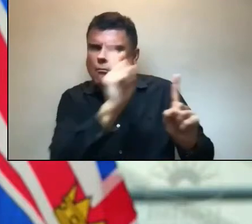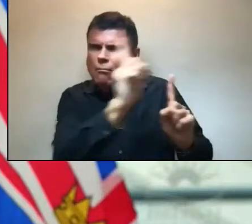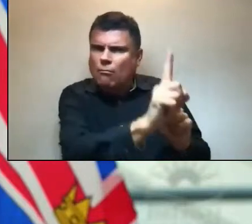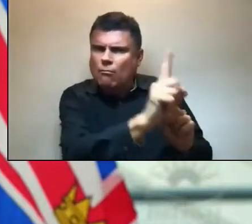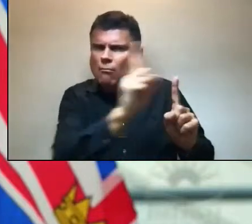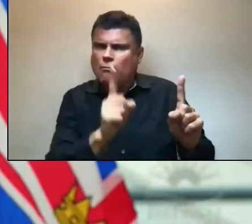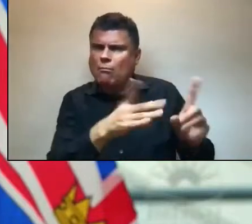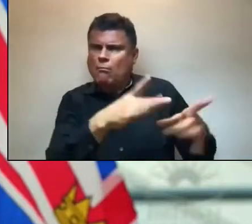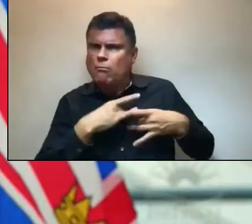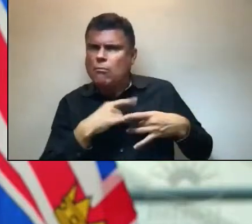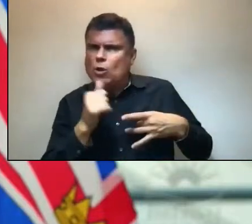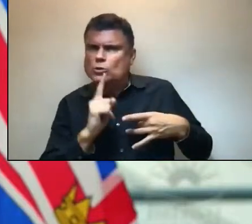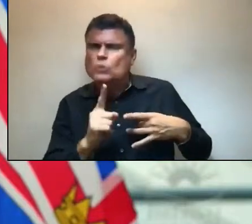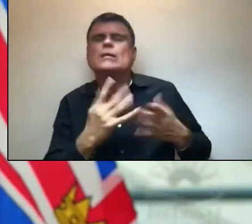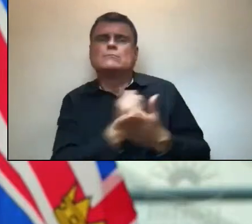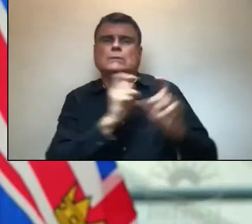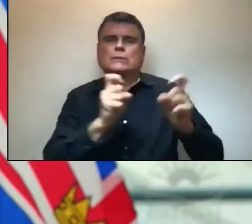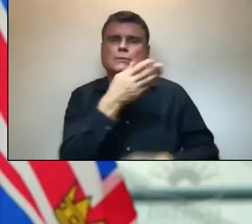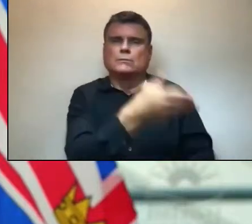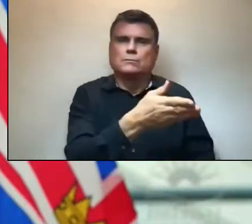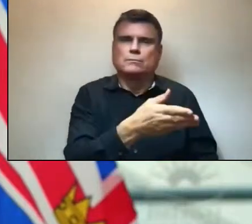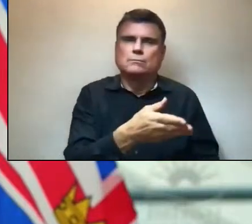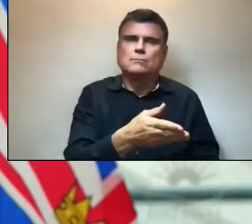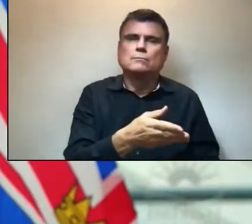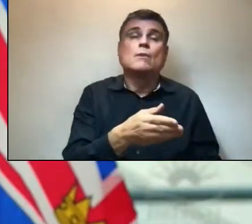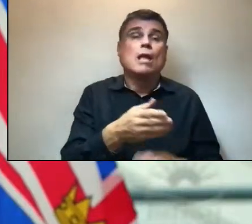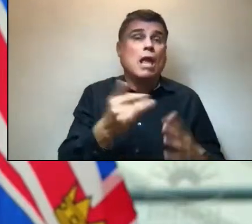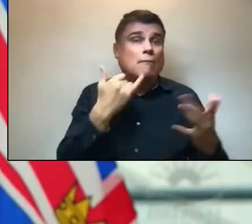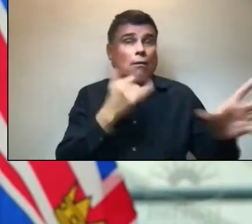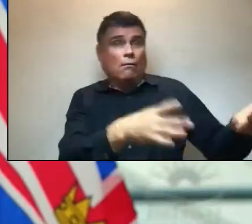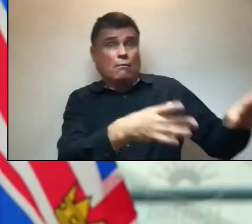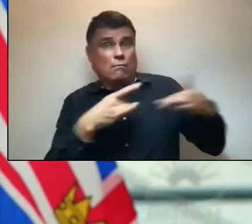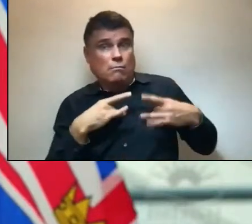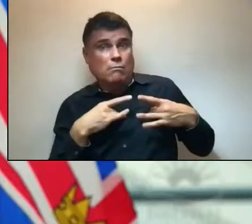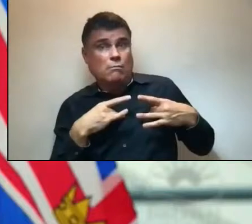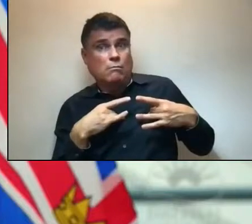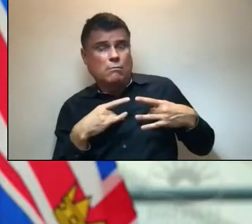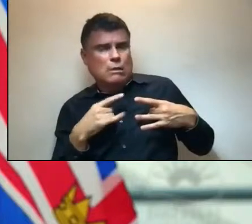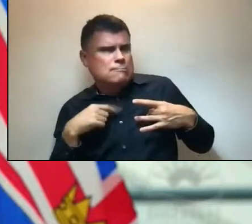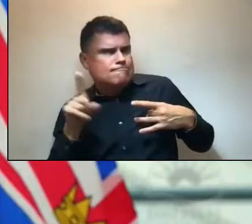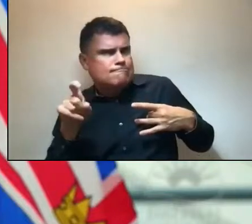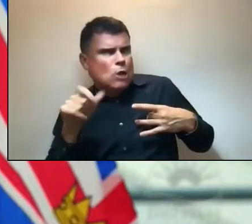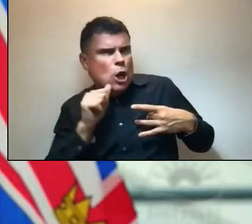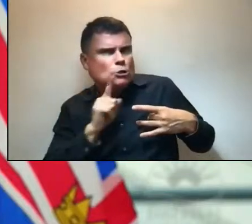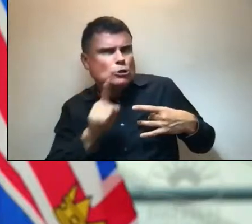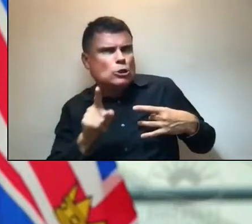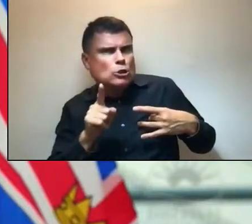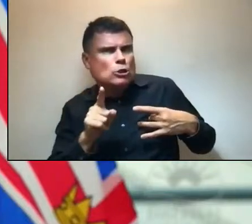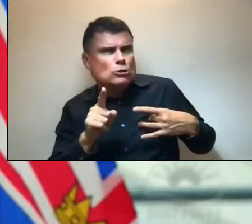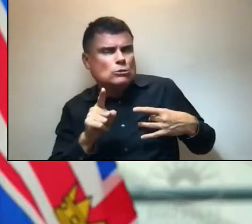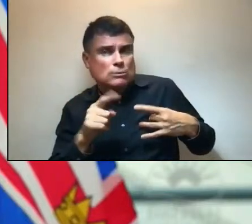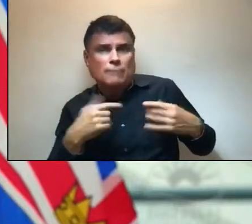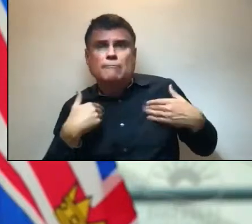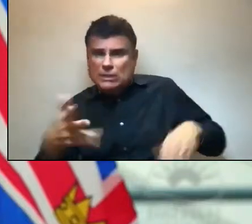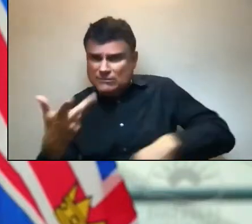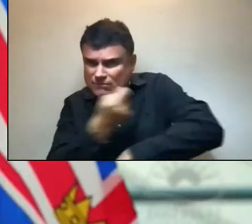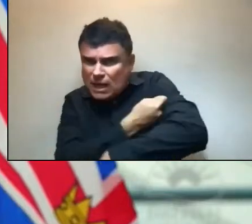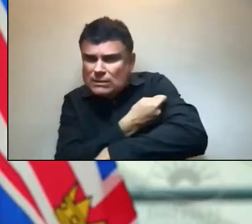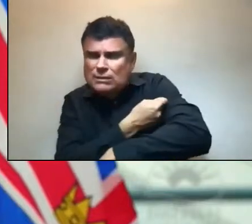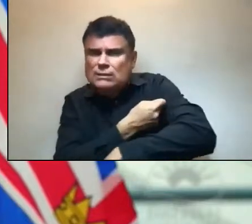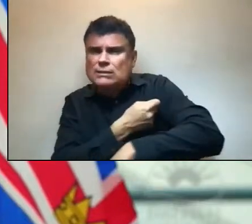where people have had an exposure, where they're a close contact, where they've been vaccinated, and this is a means